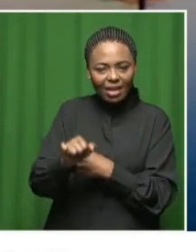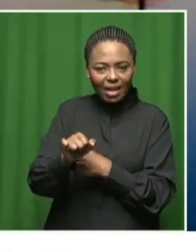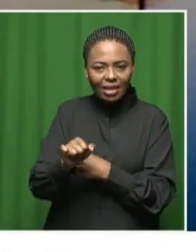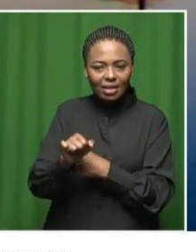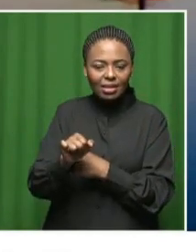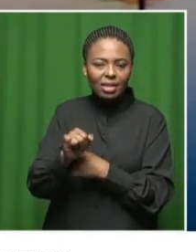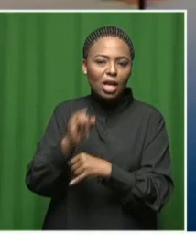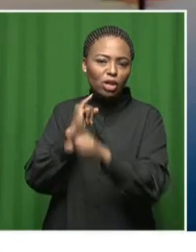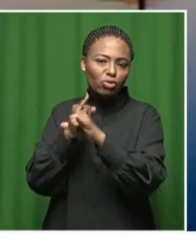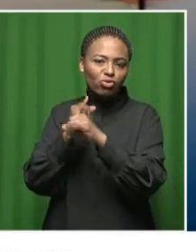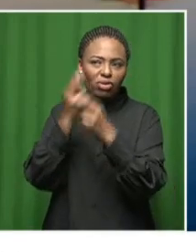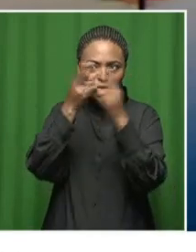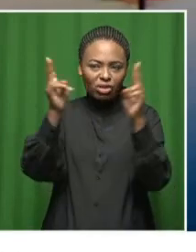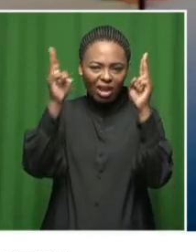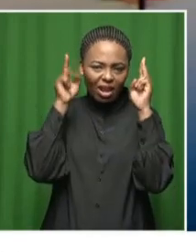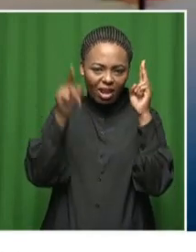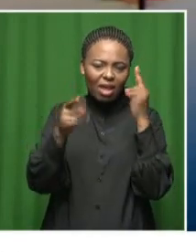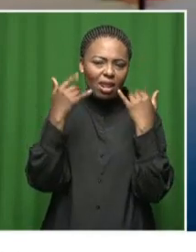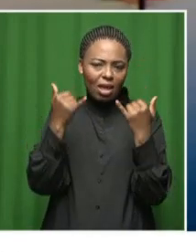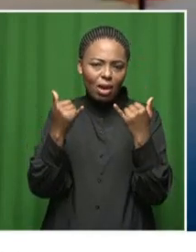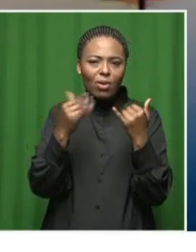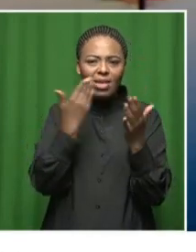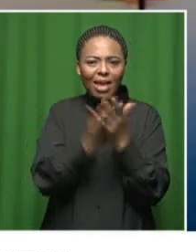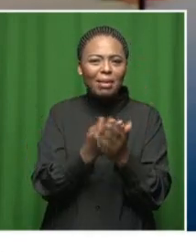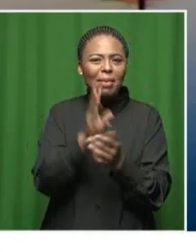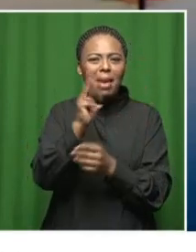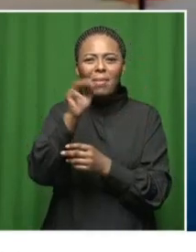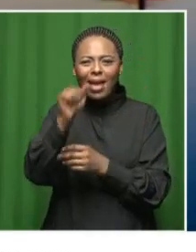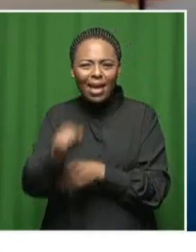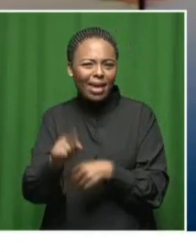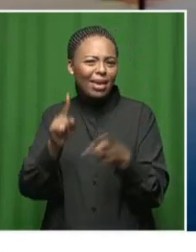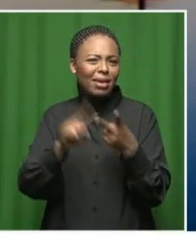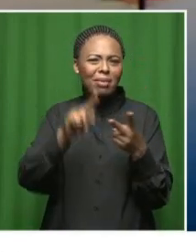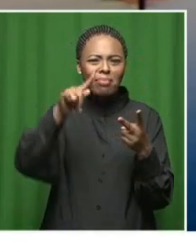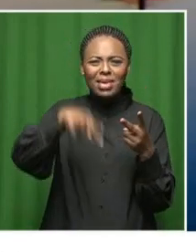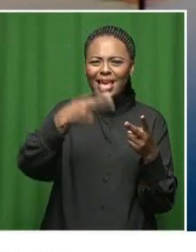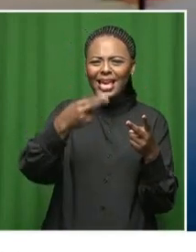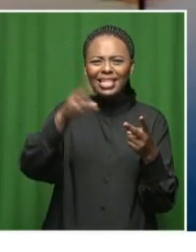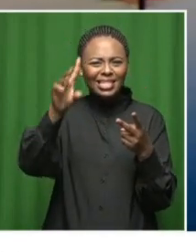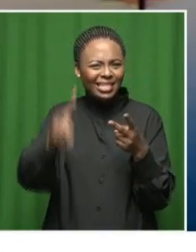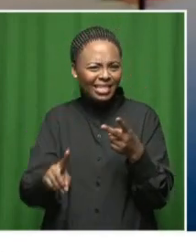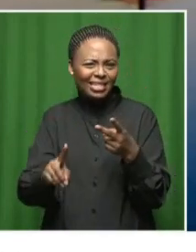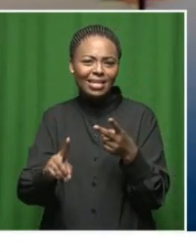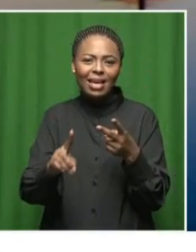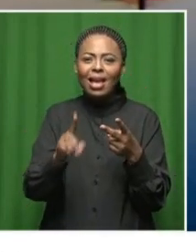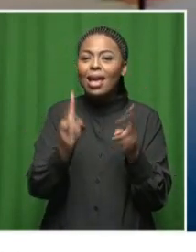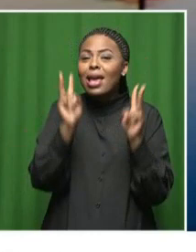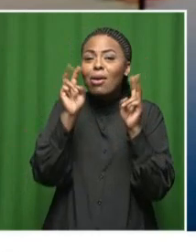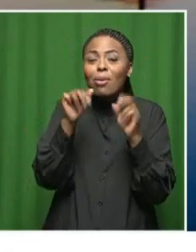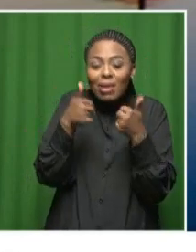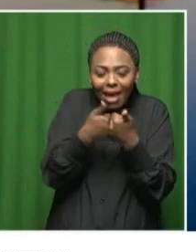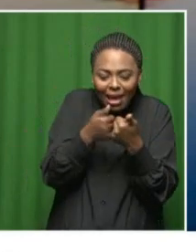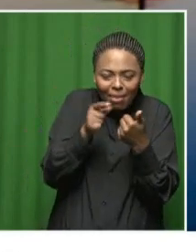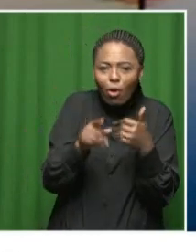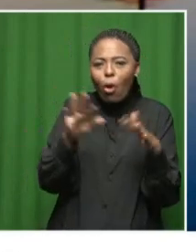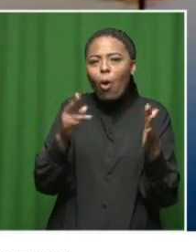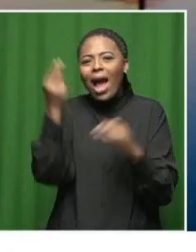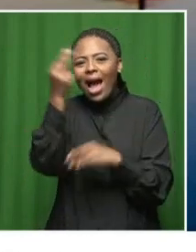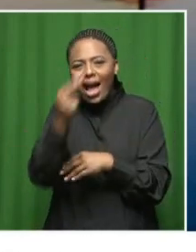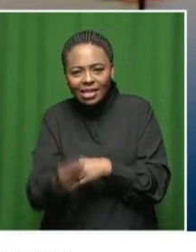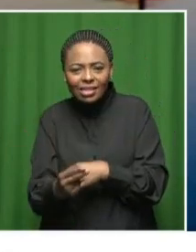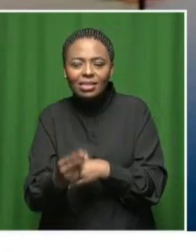study the game design up to your master's level, up to your PhD level, and actually, like, you know, and study the art of it as well if you want to do